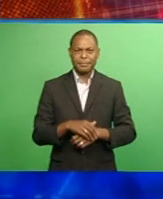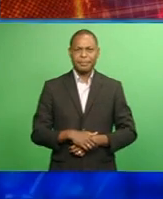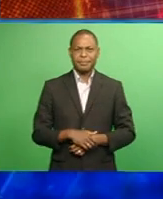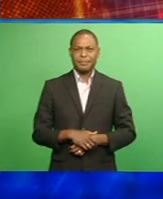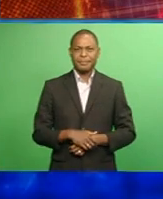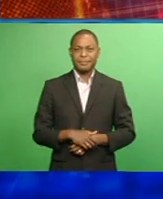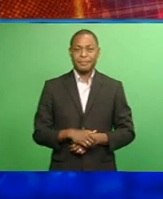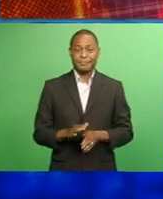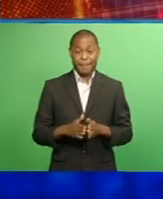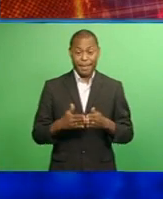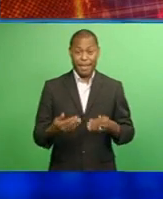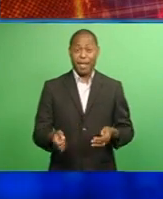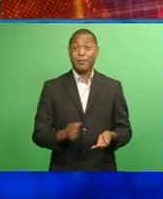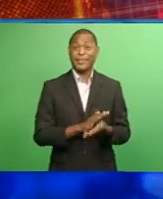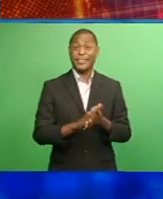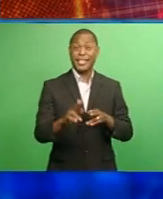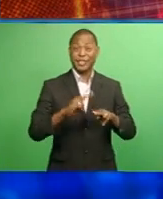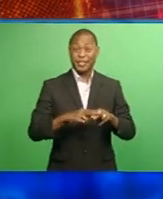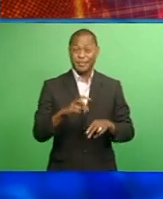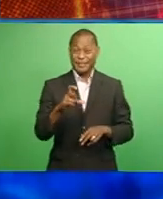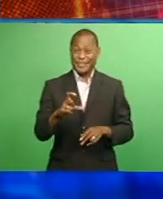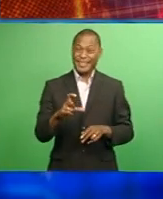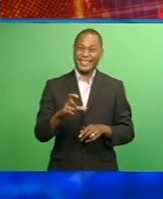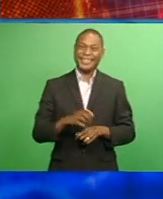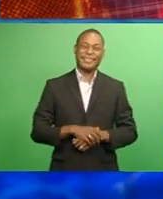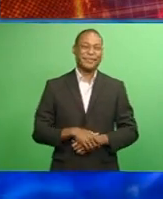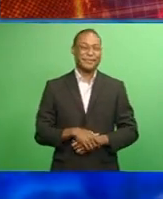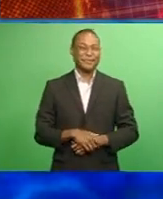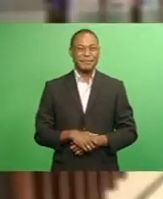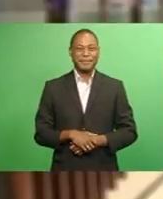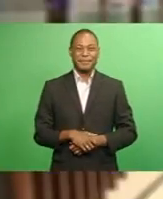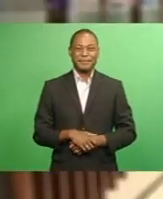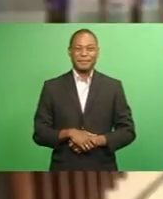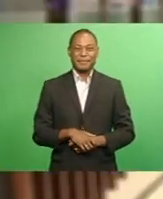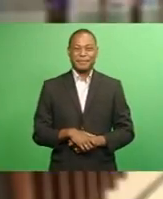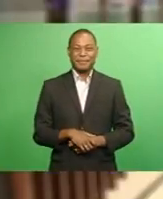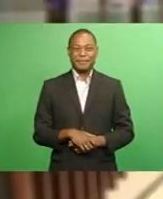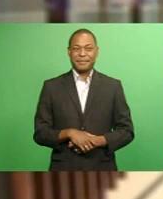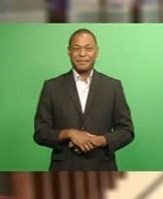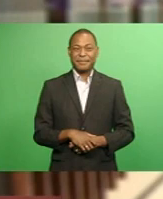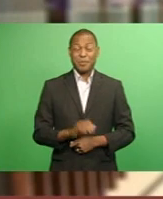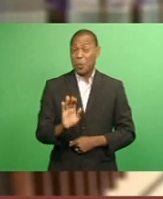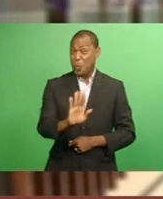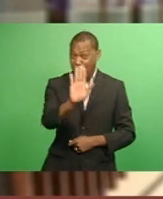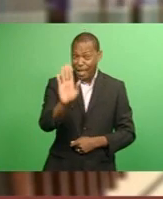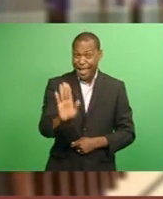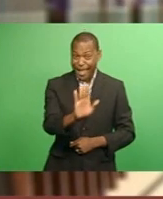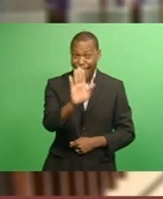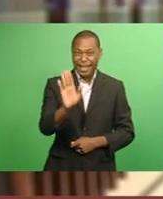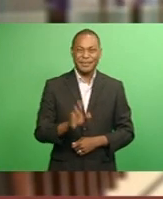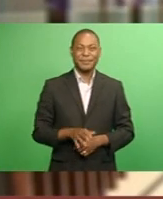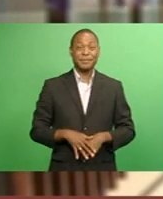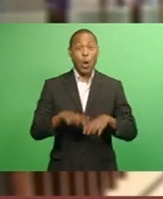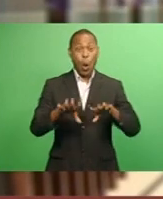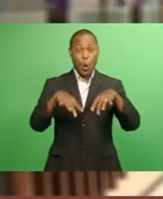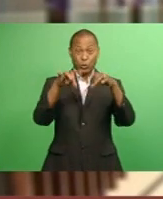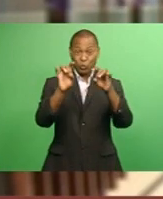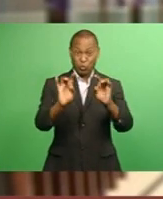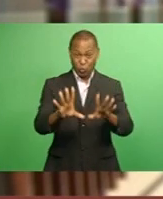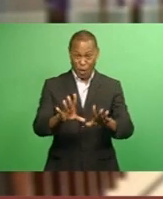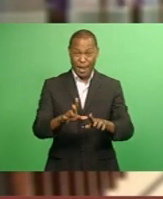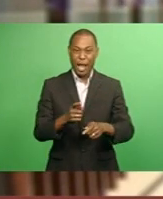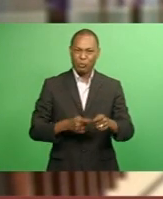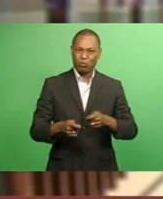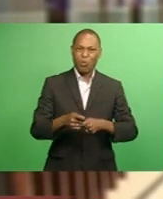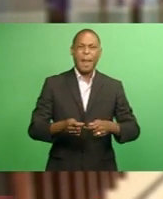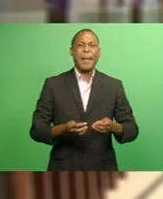Sinifa from HFC Bank joins us now with the latest from the money market. Bula, Australia's trade balance for February